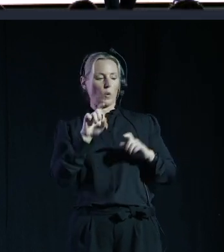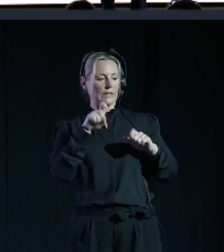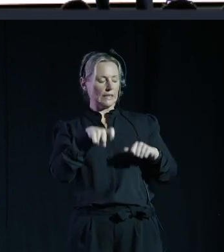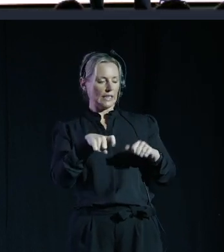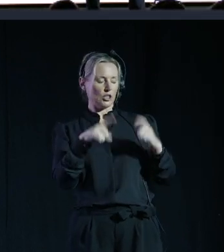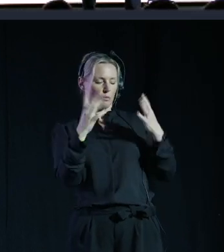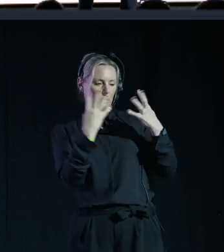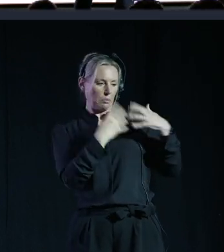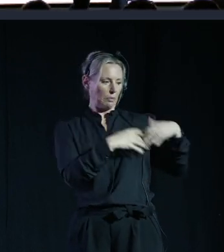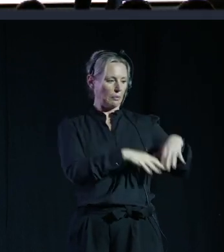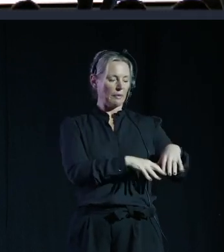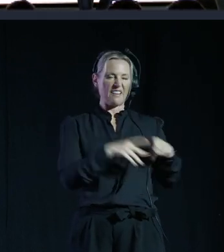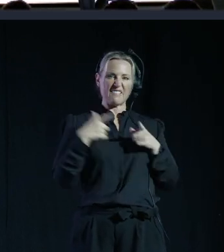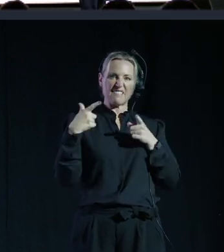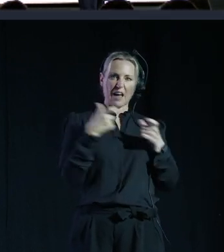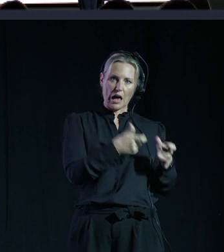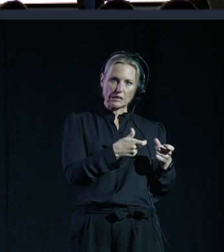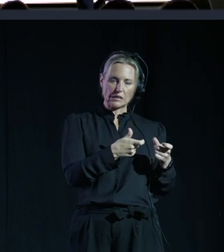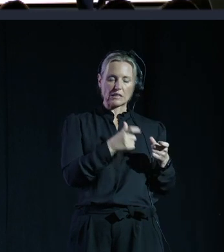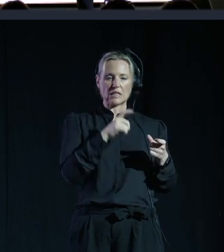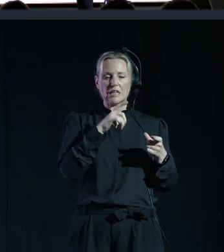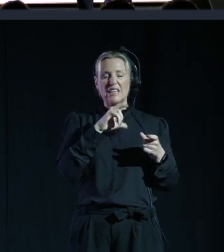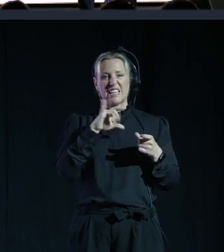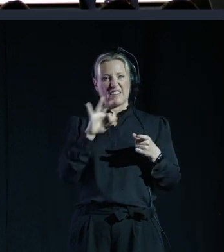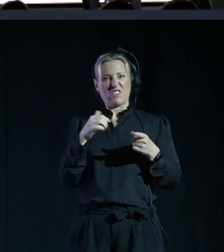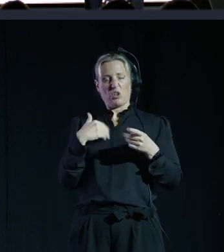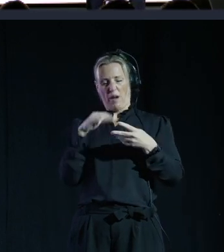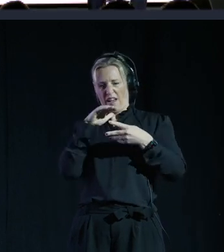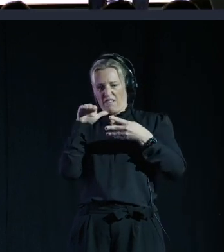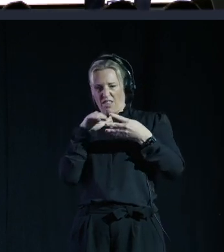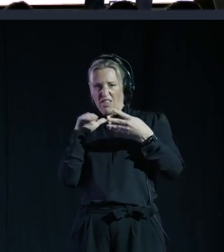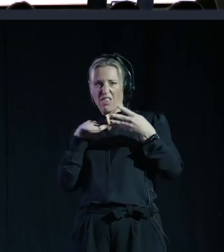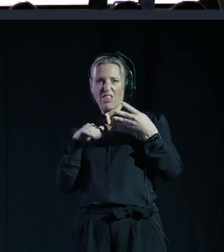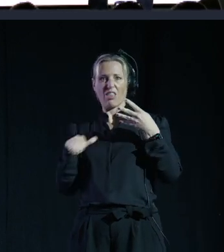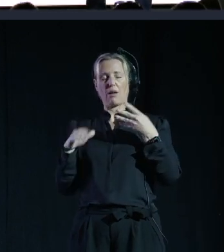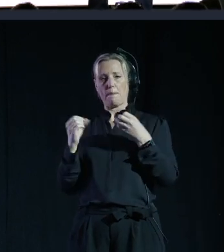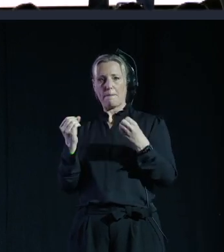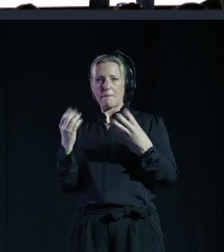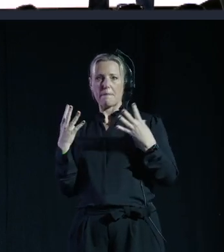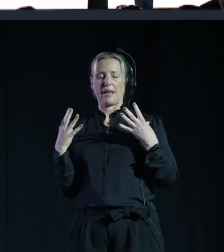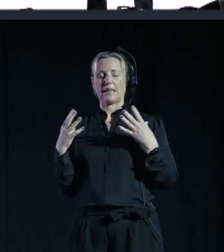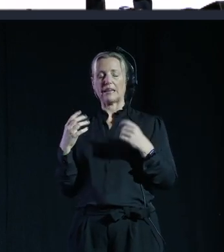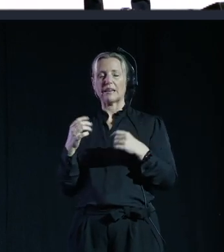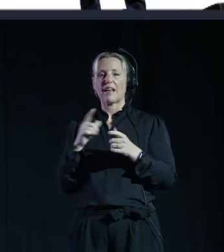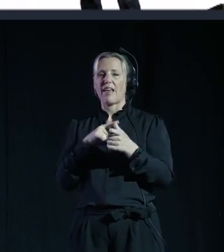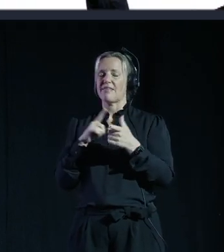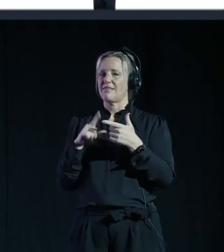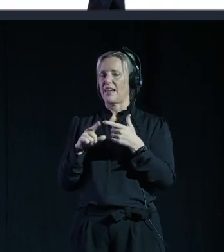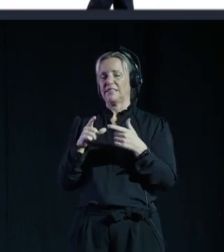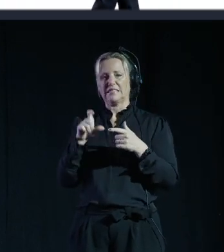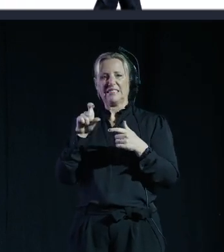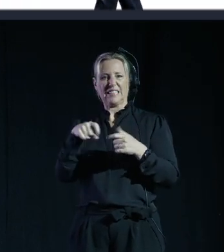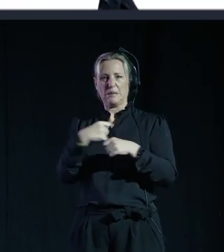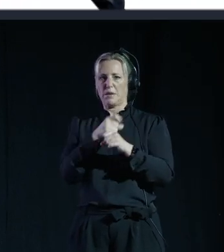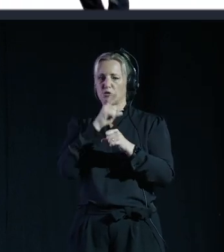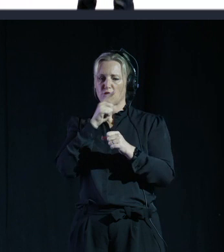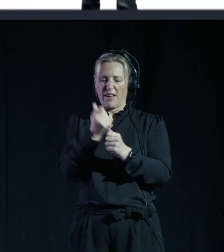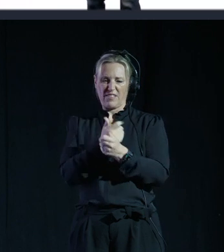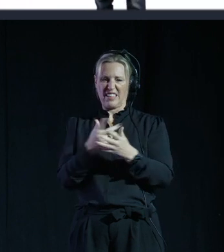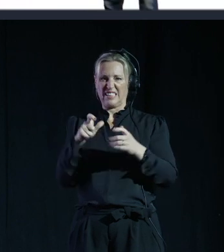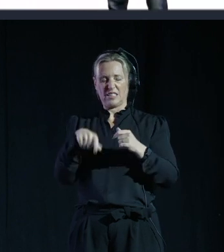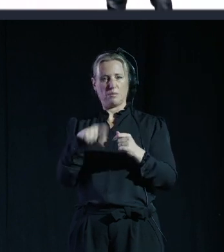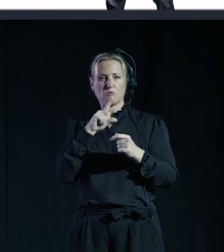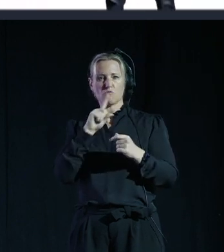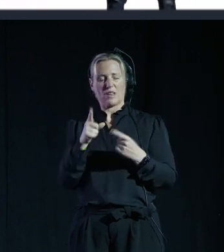agile or you're doing iterative, you're probably going through multiple of these all the time. So even more reason why these have to be really quite